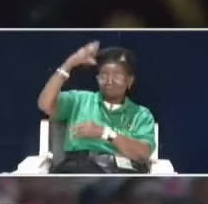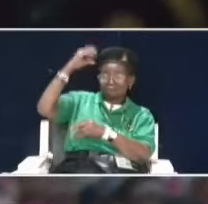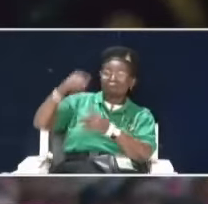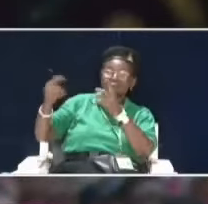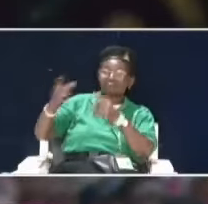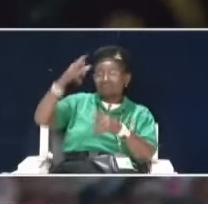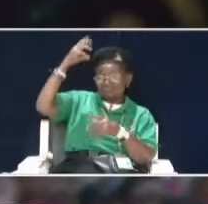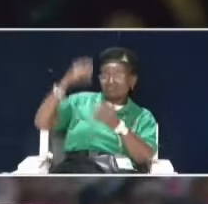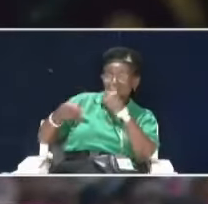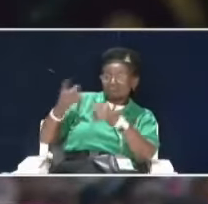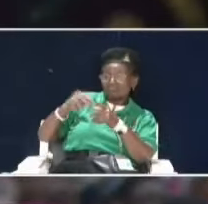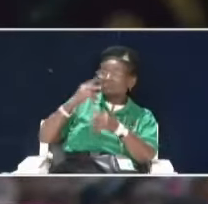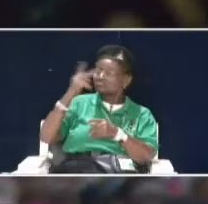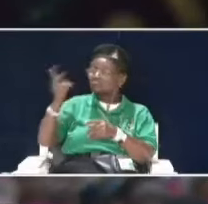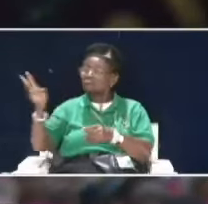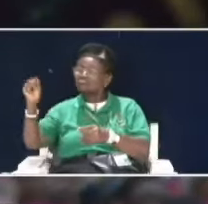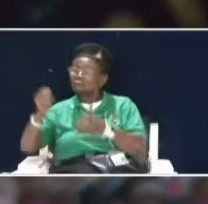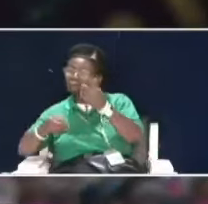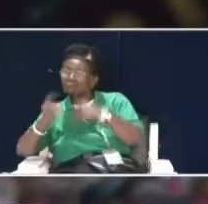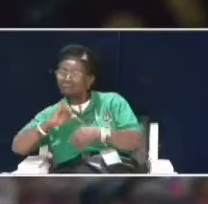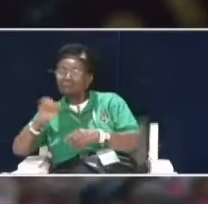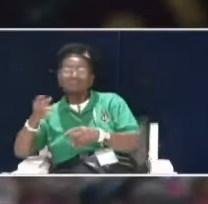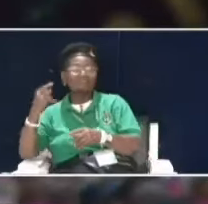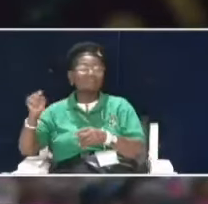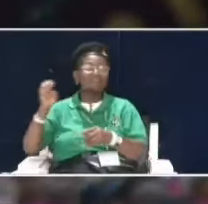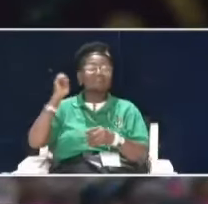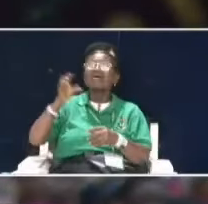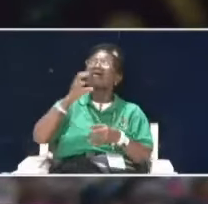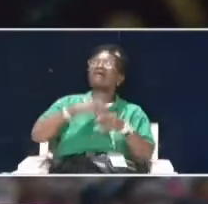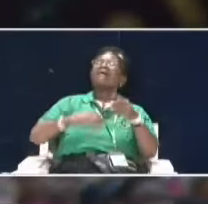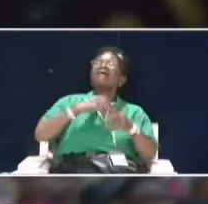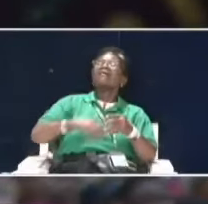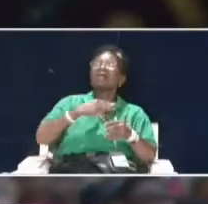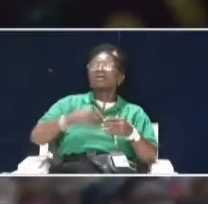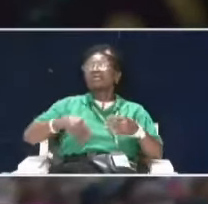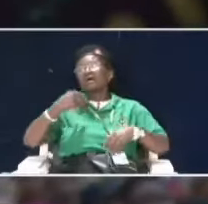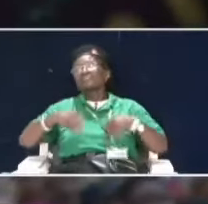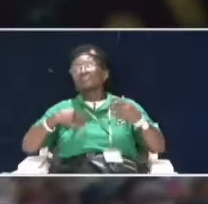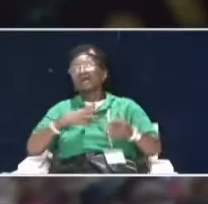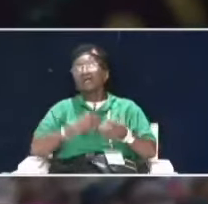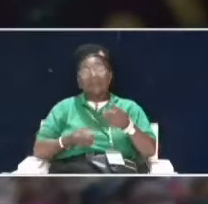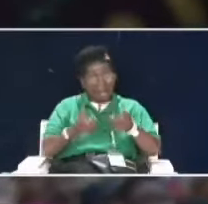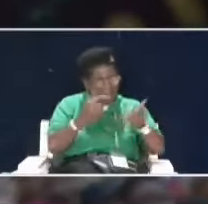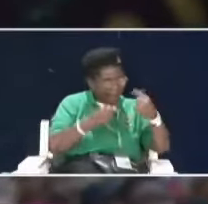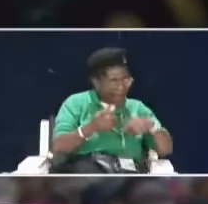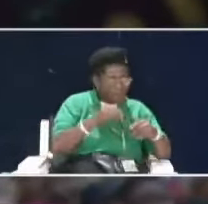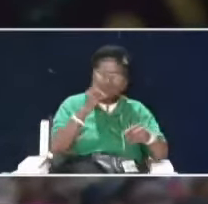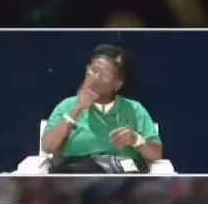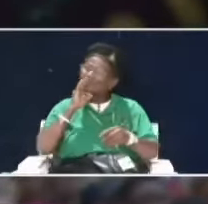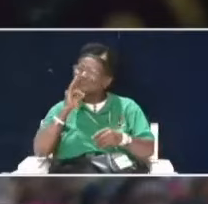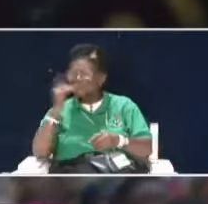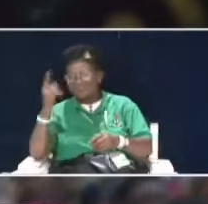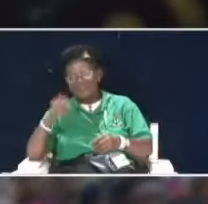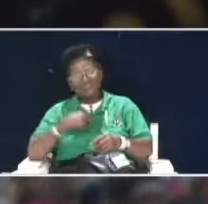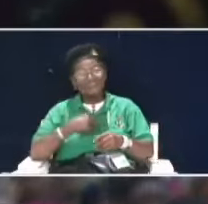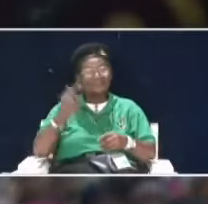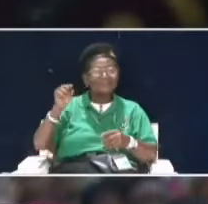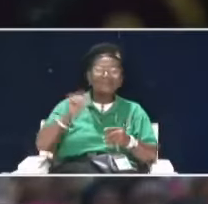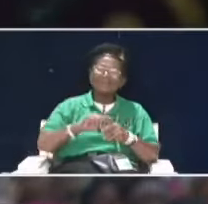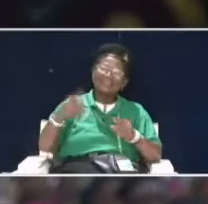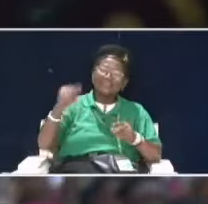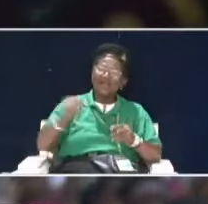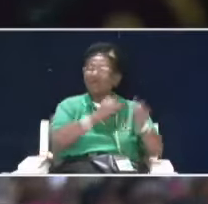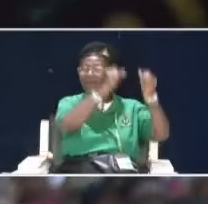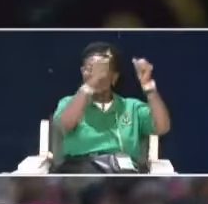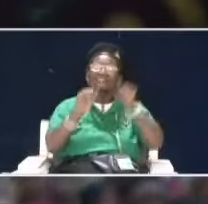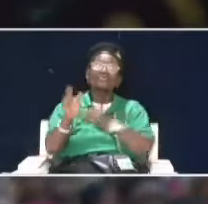saw him coming. They were hungry and they were happy. Here comes food. But the Almighty God said to them,